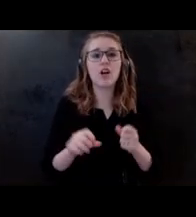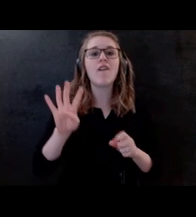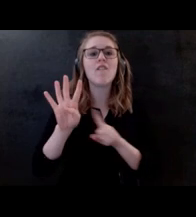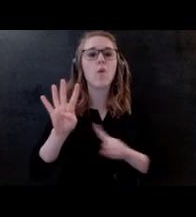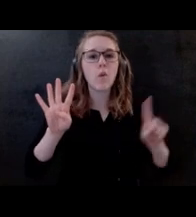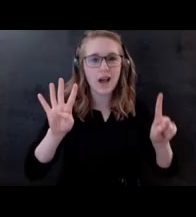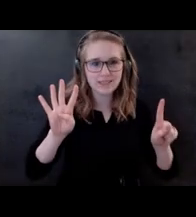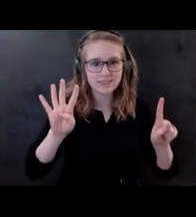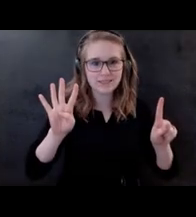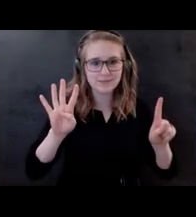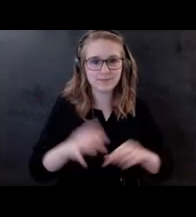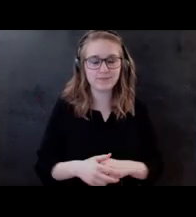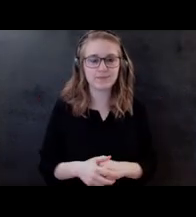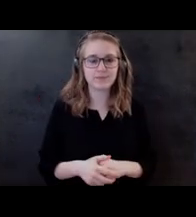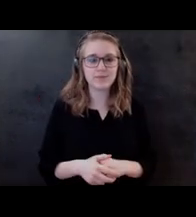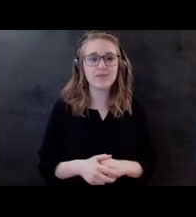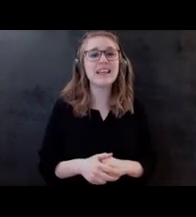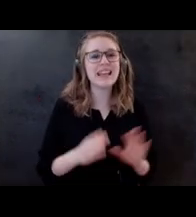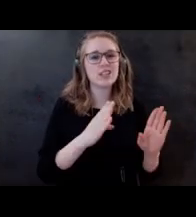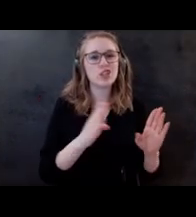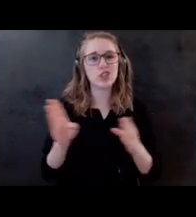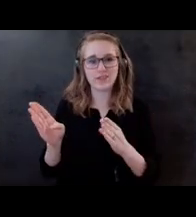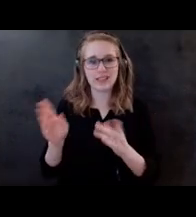Zers. The paradigm has shifted.